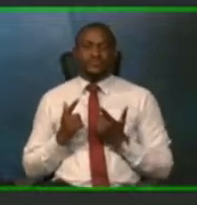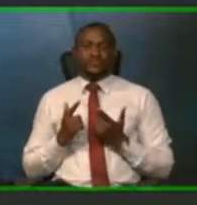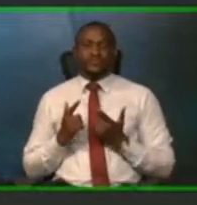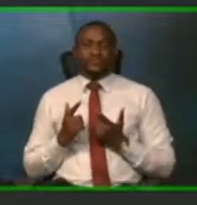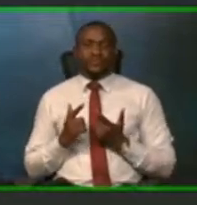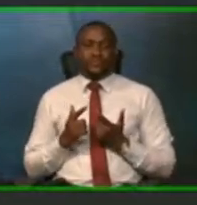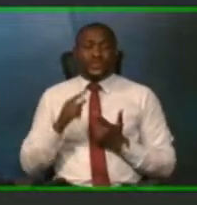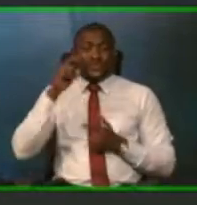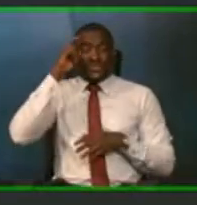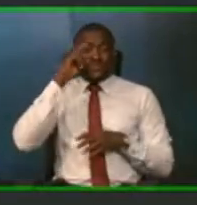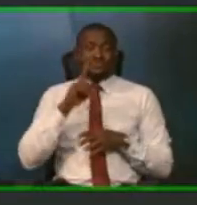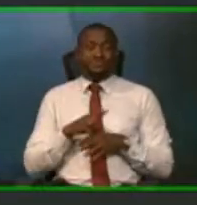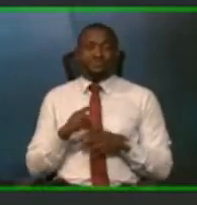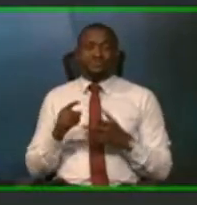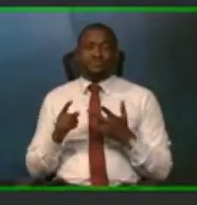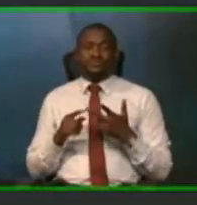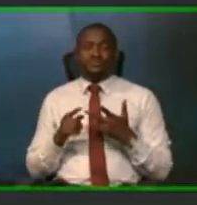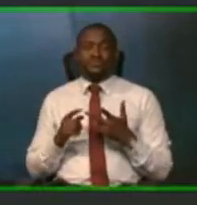Wisdom